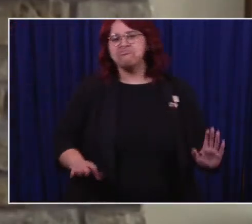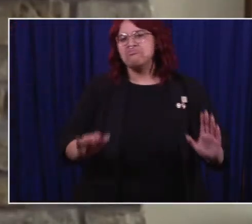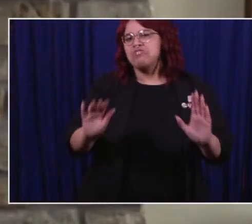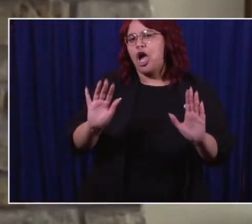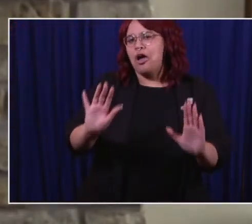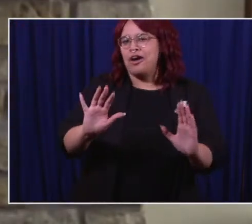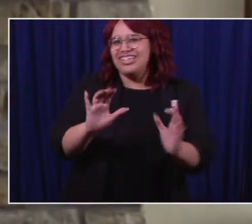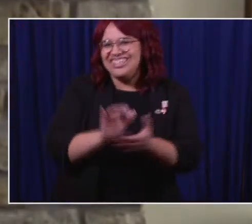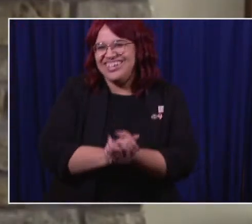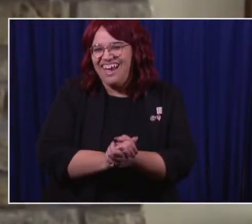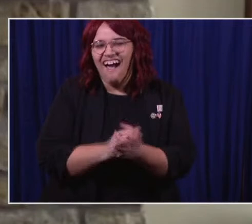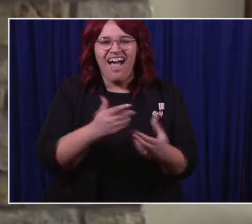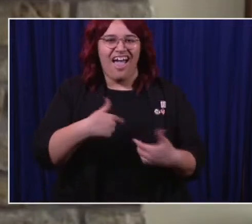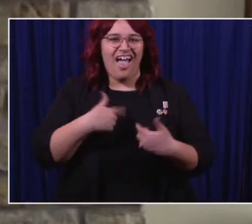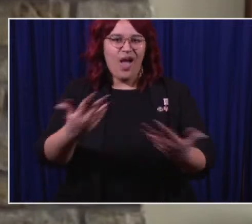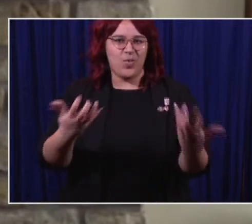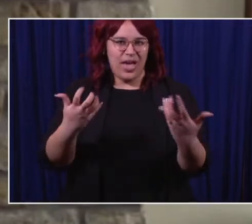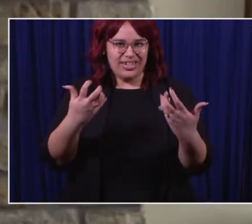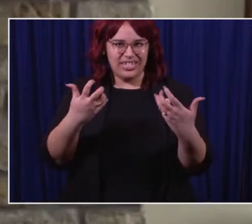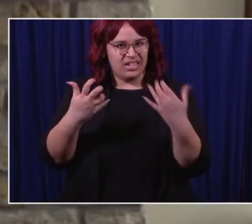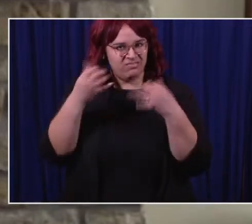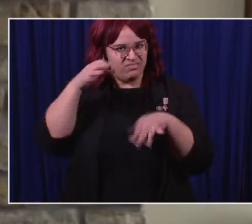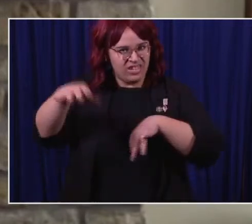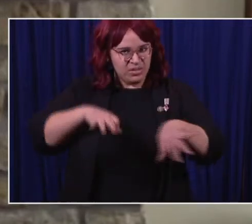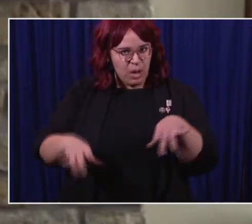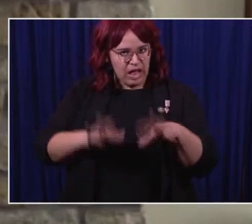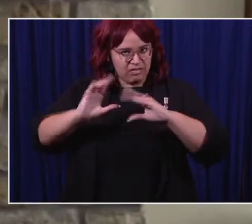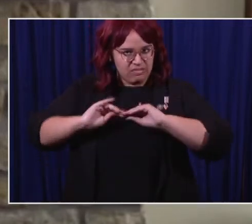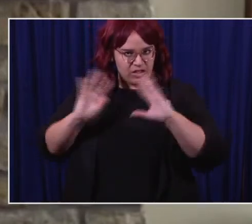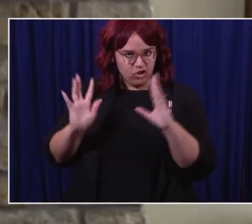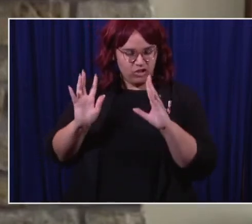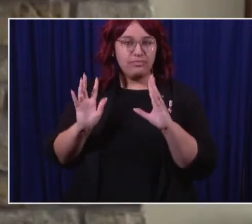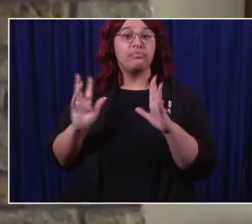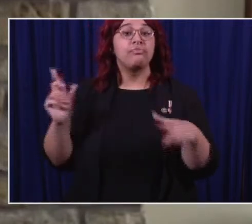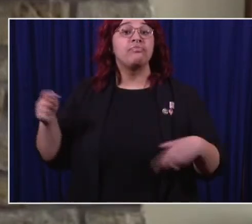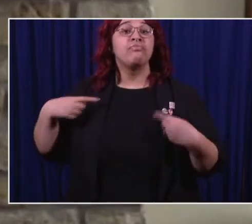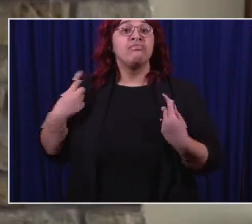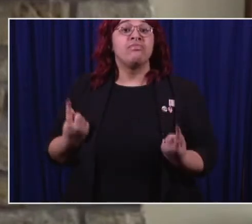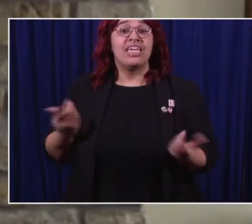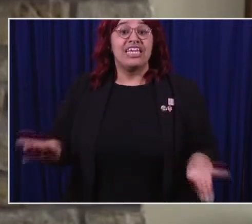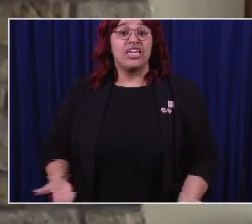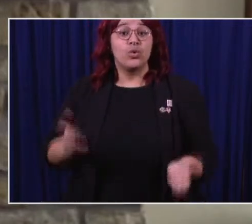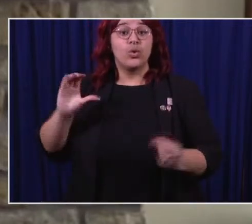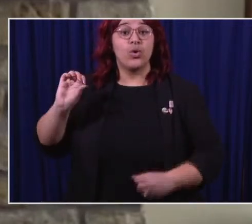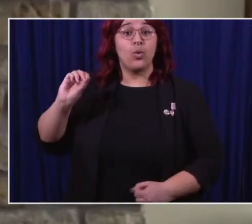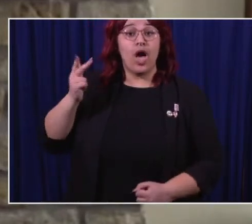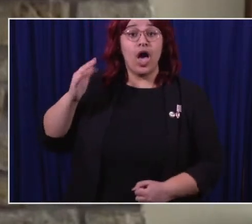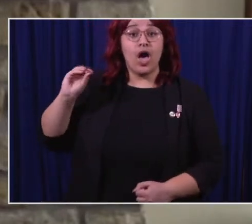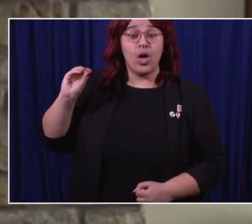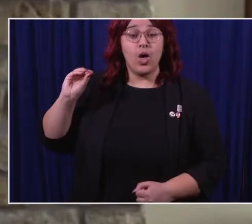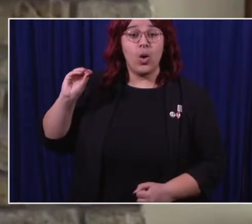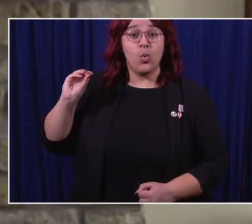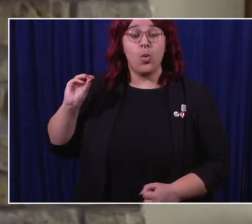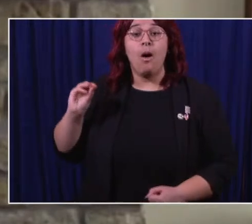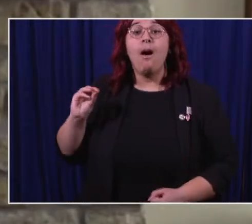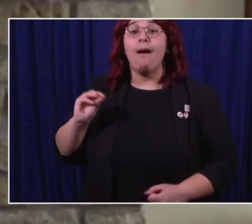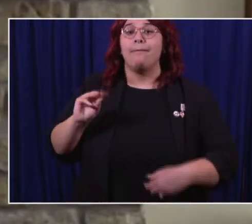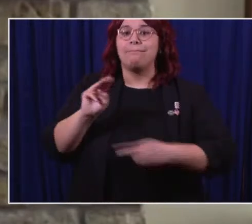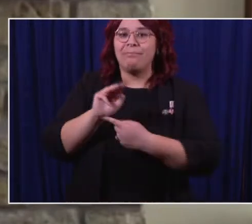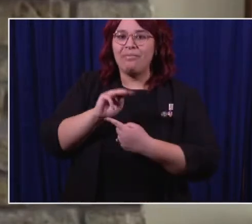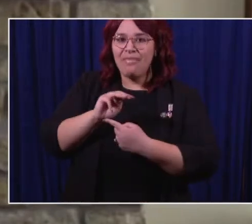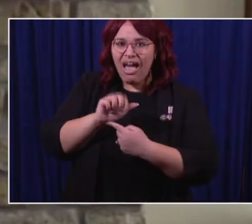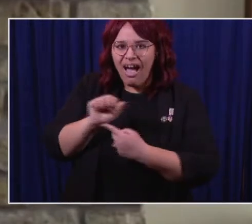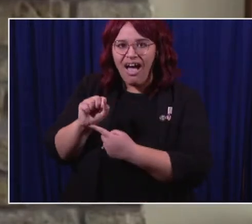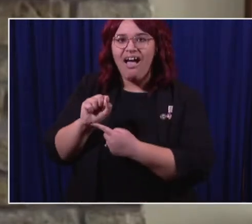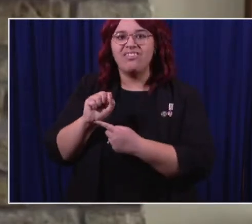this. We have existing in Ohio today what some people would call mass vaccination sites. I mean, I